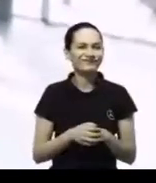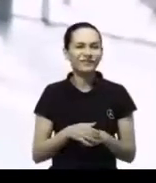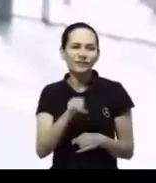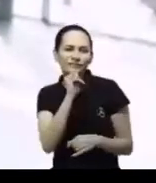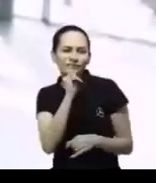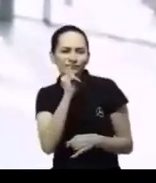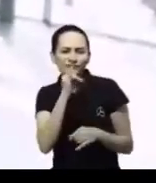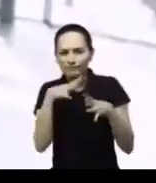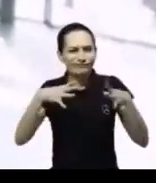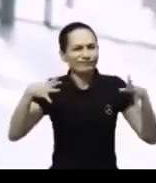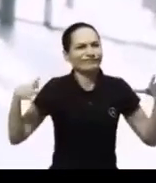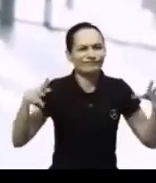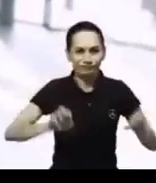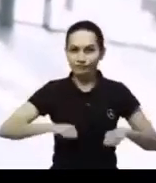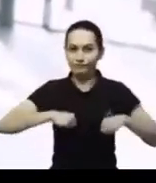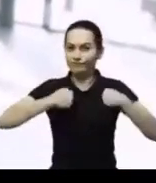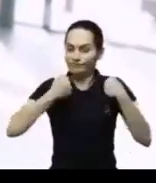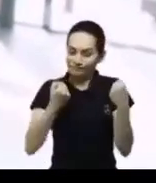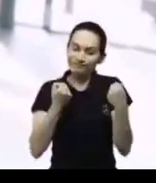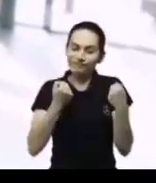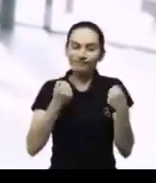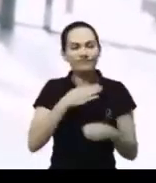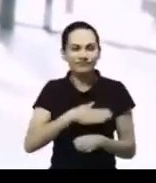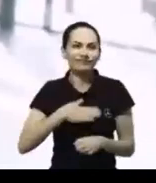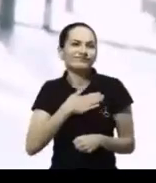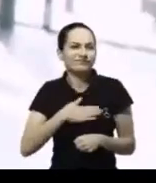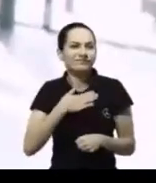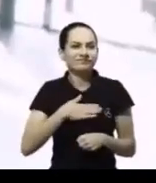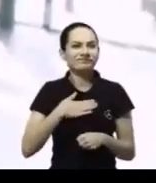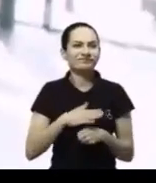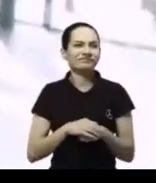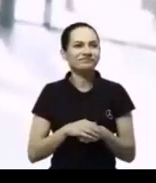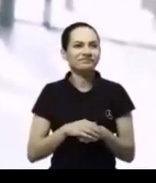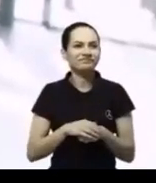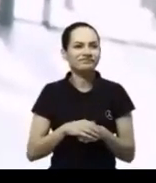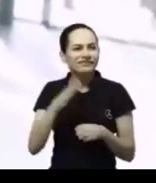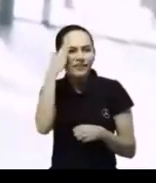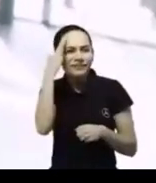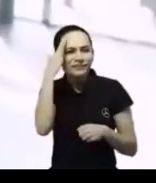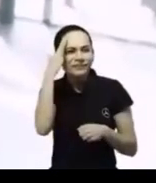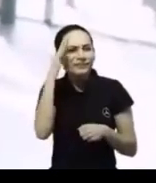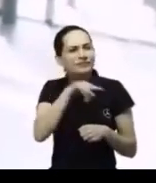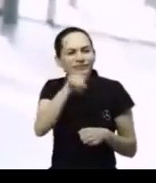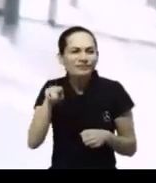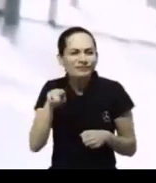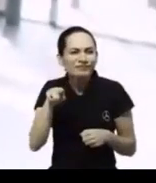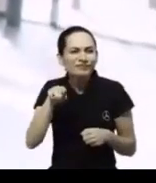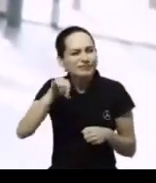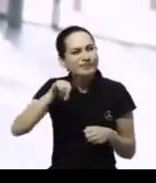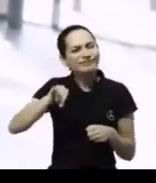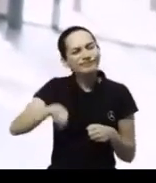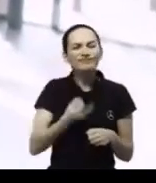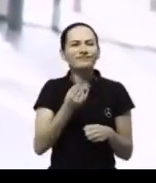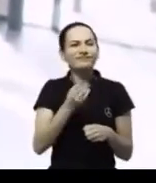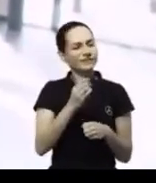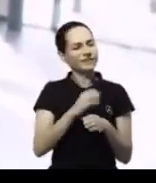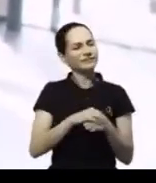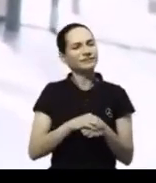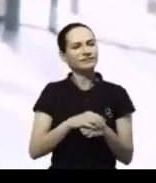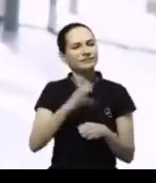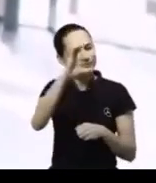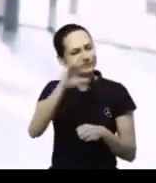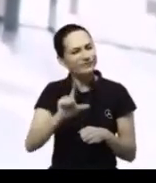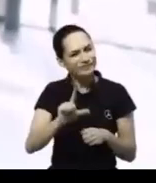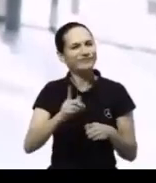complete portfolio of strong trucks. And of course, I'd love to learn more about how you work with your customers. So I really can't wait to meet